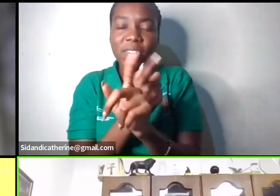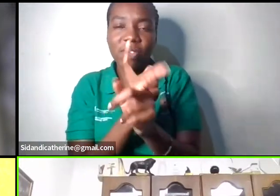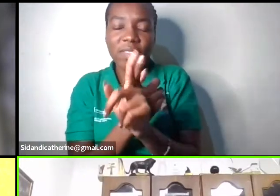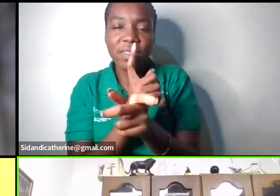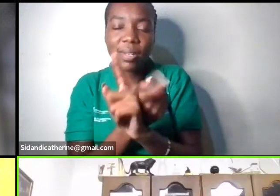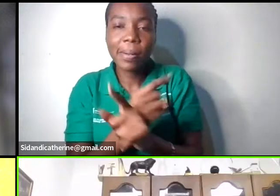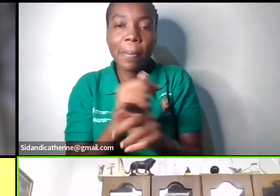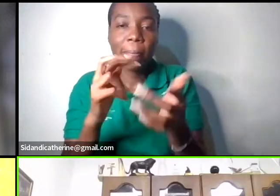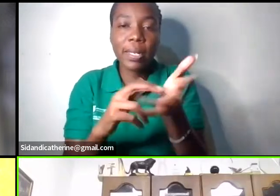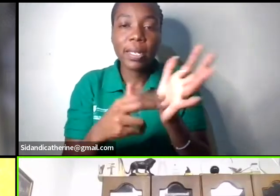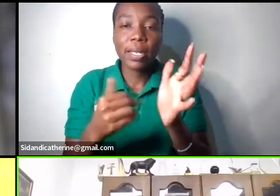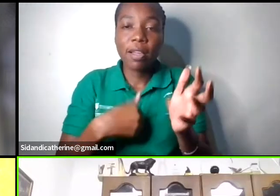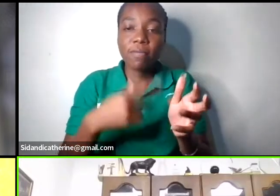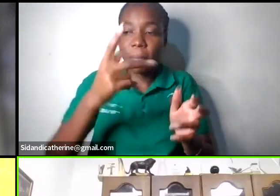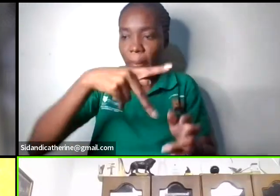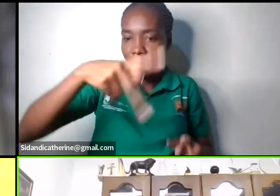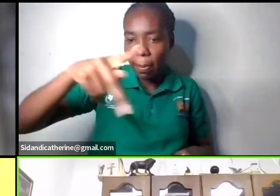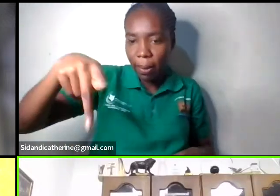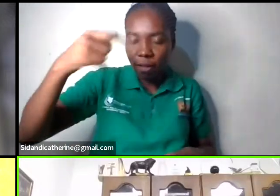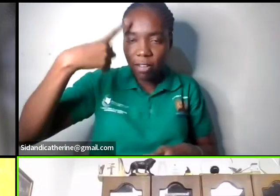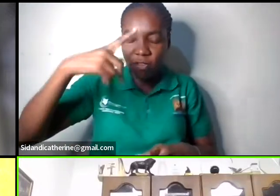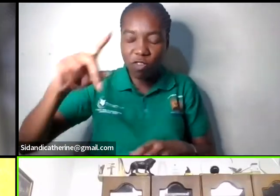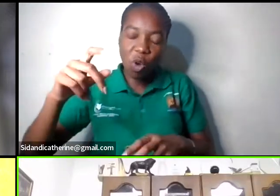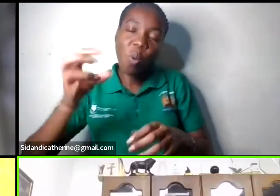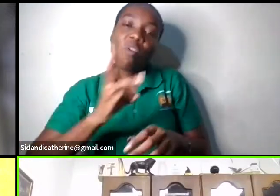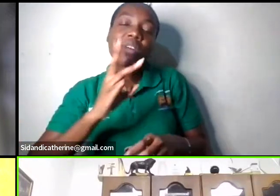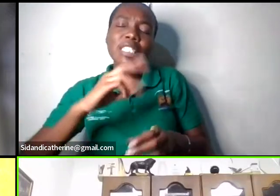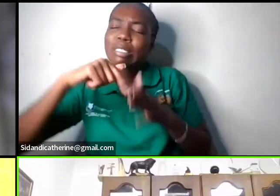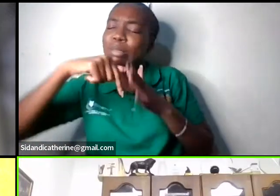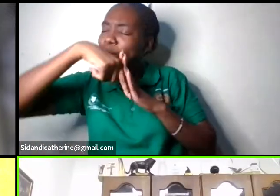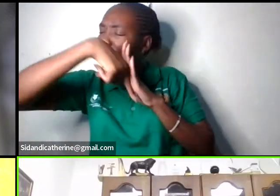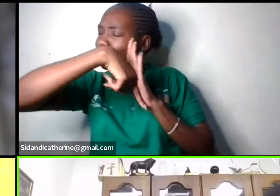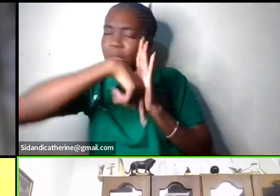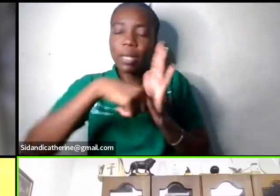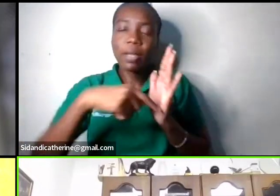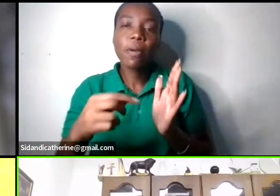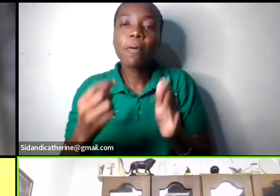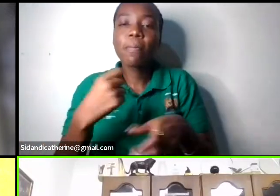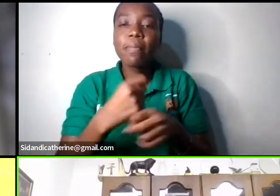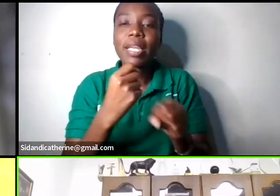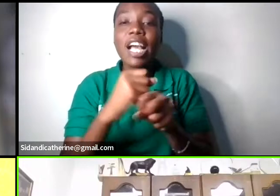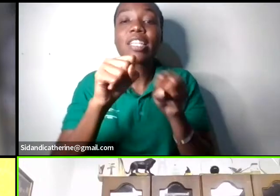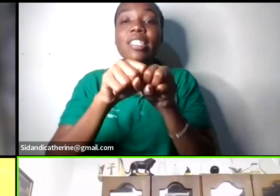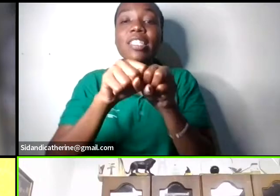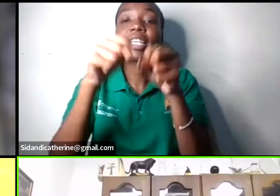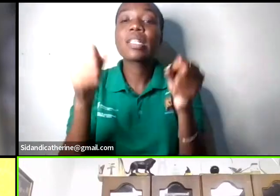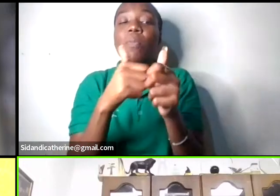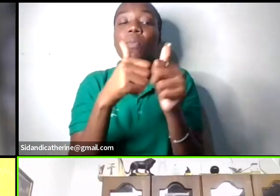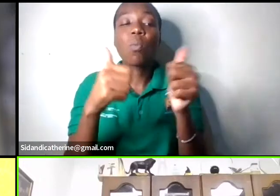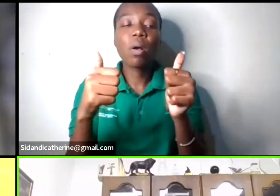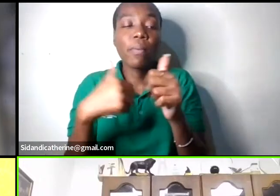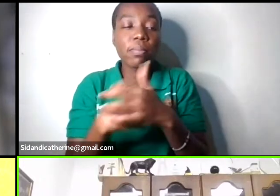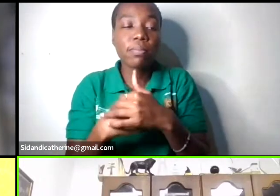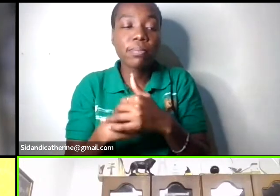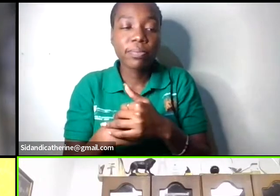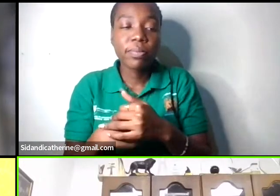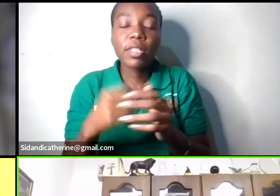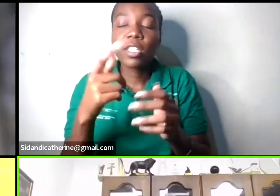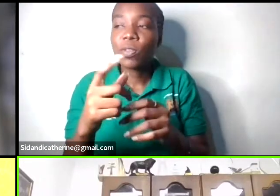using PPP for dams to make water available, sanitation system, drainage systems, name